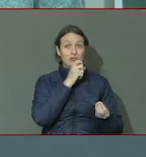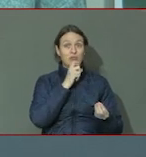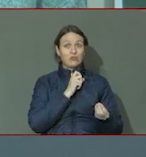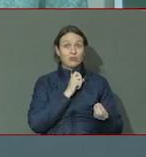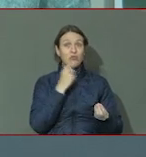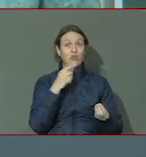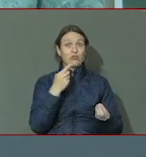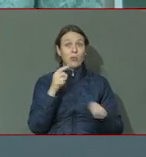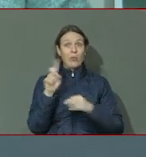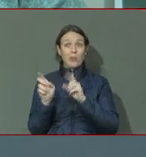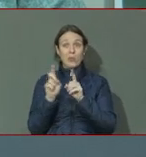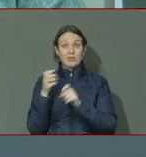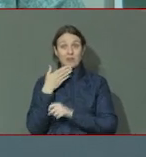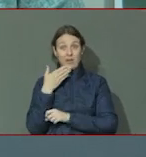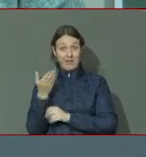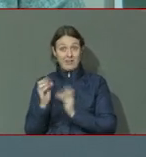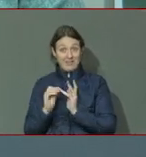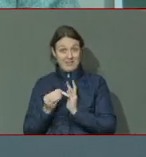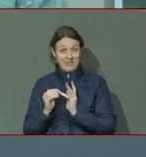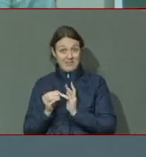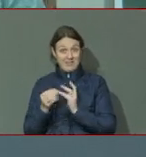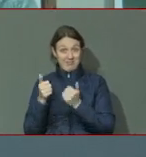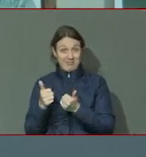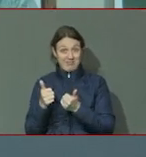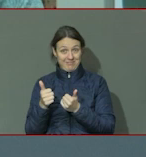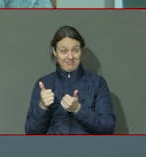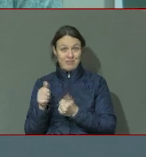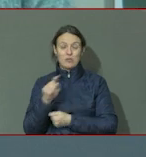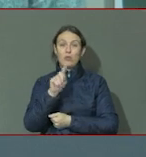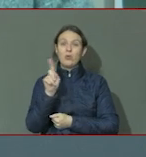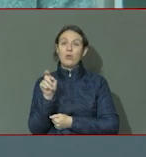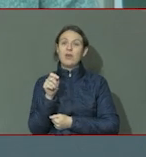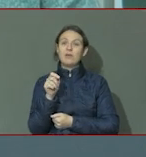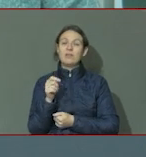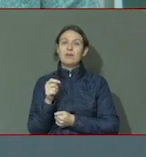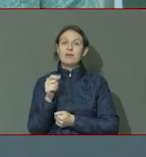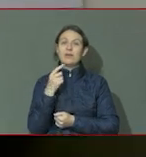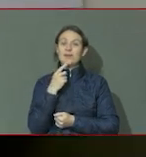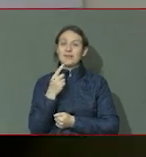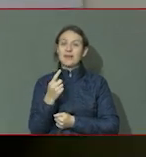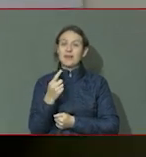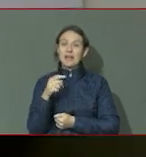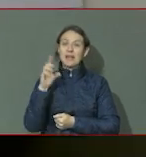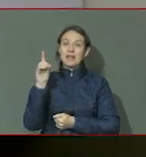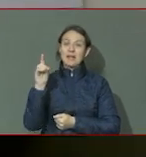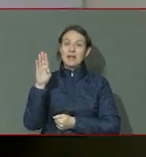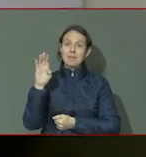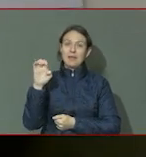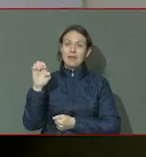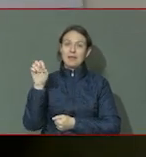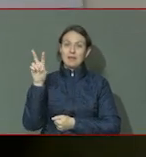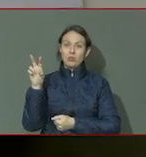to answer the question. So I want you to go to this question that says there at the top, DBE